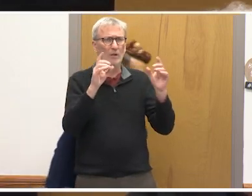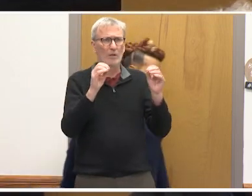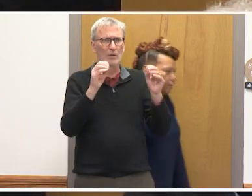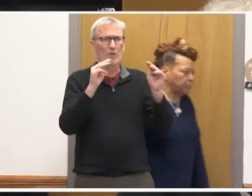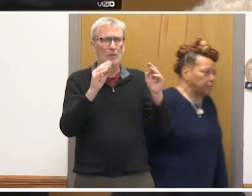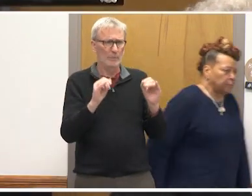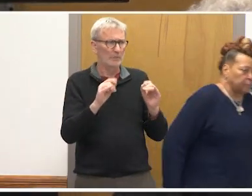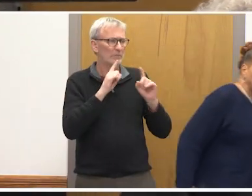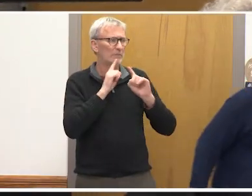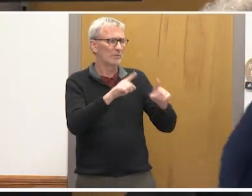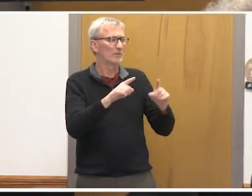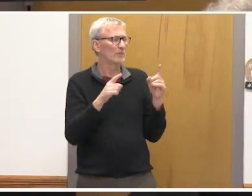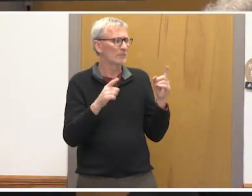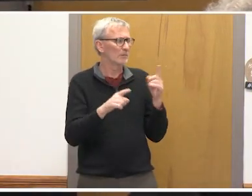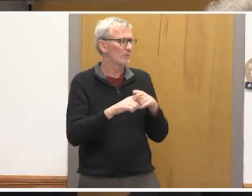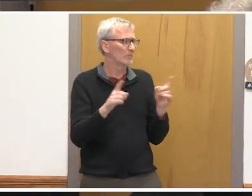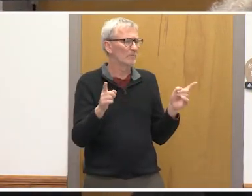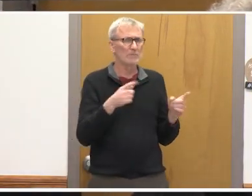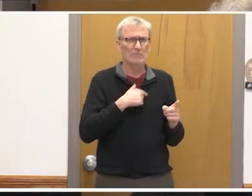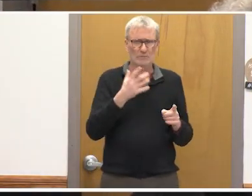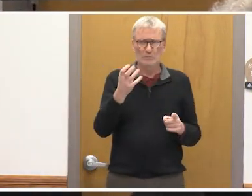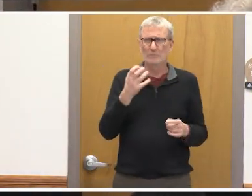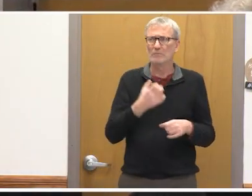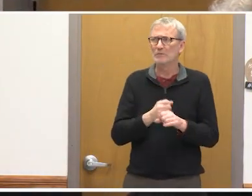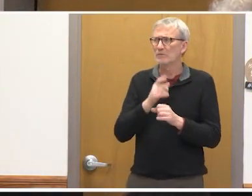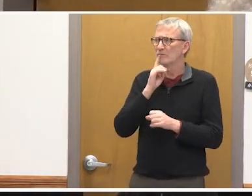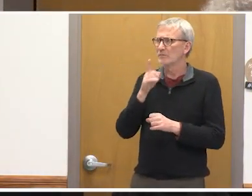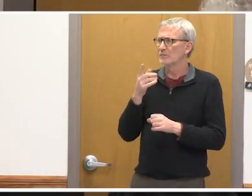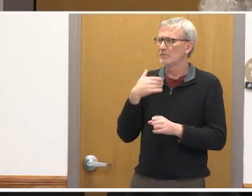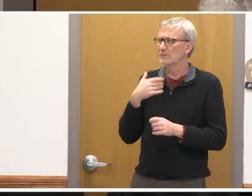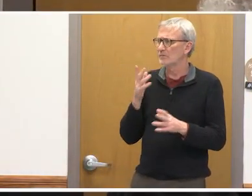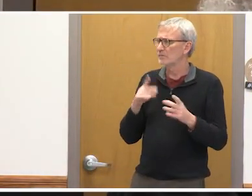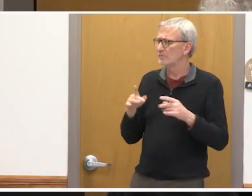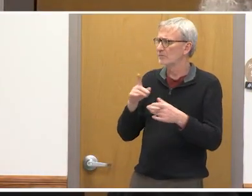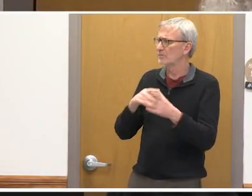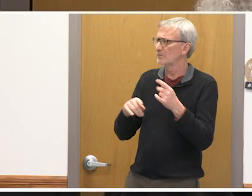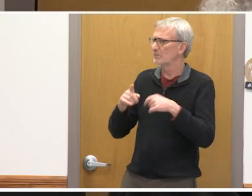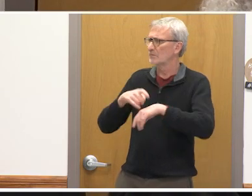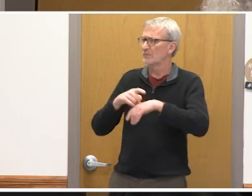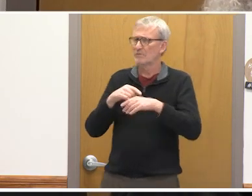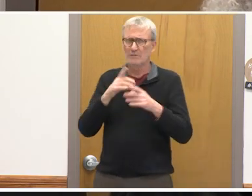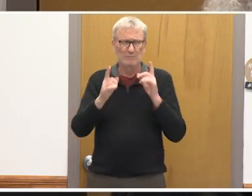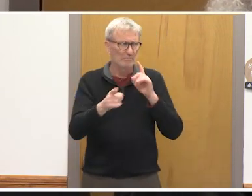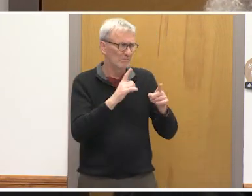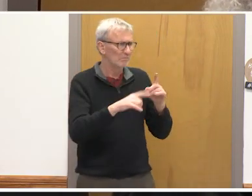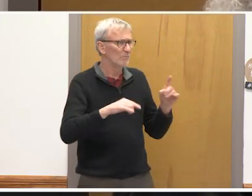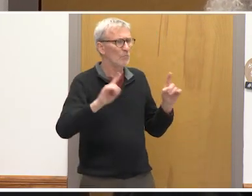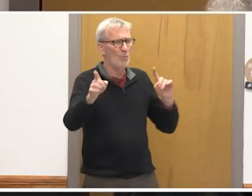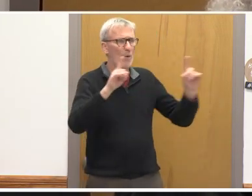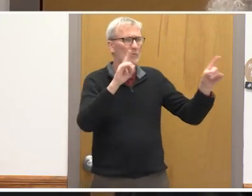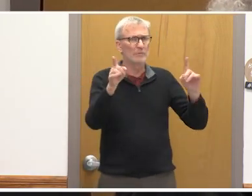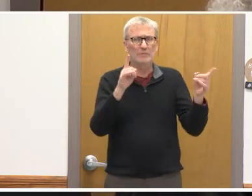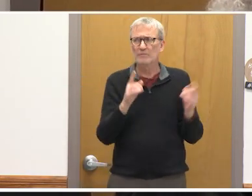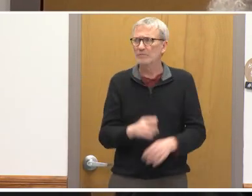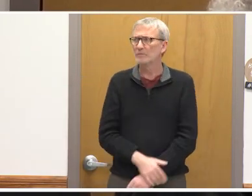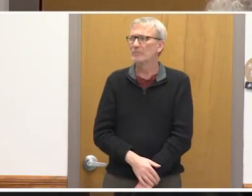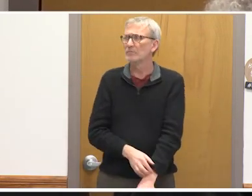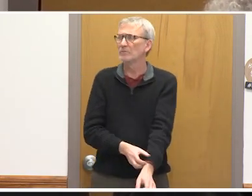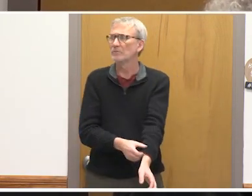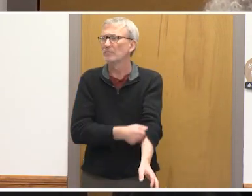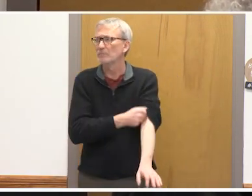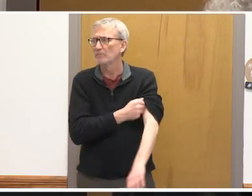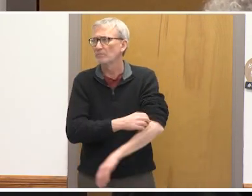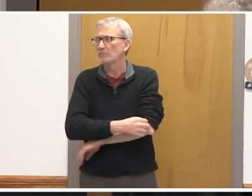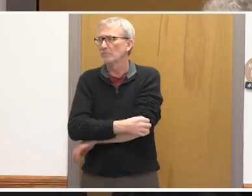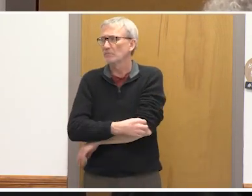but we'll make a note of that. I do want to make sure people have time to ask questions at individual stations. I would encourage